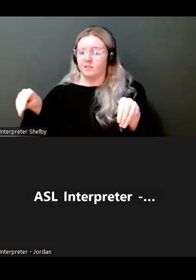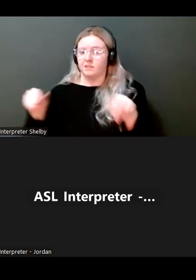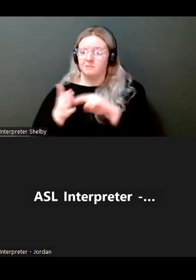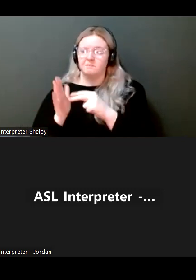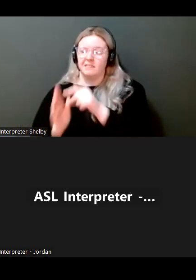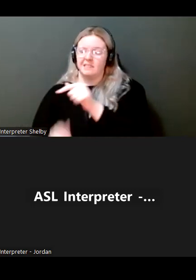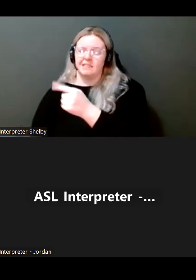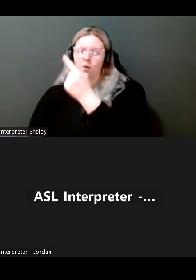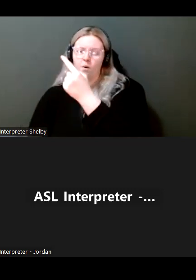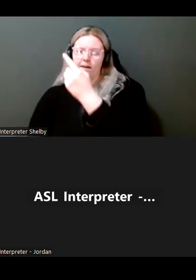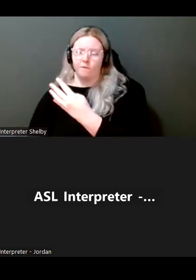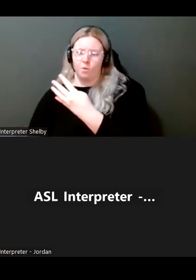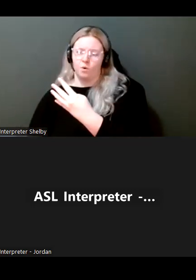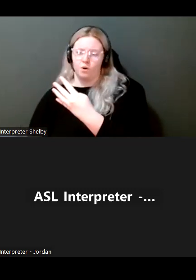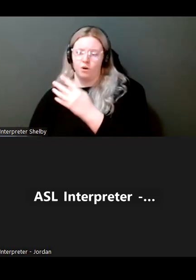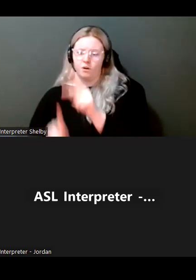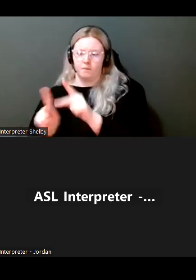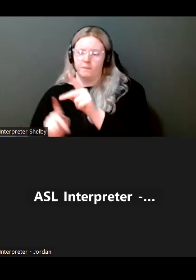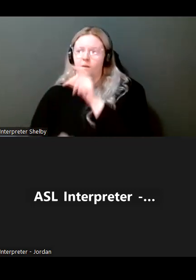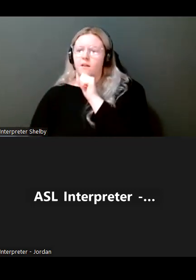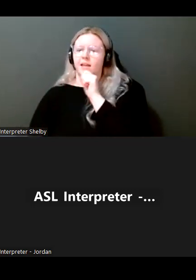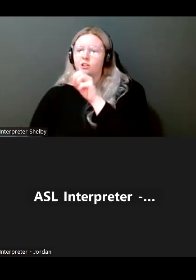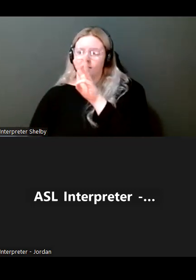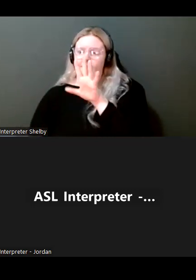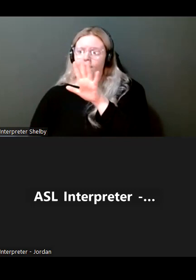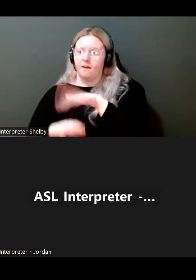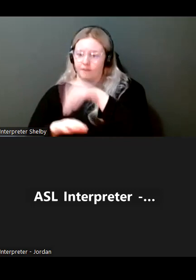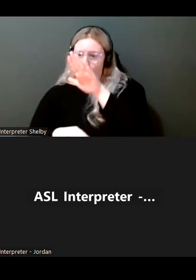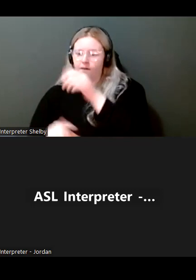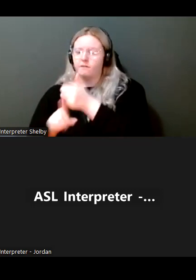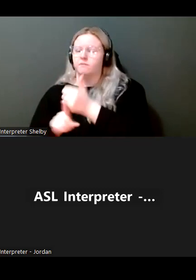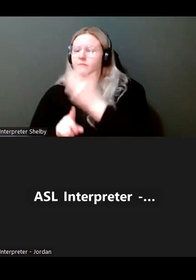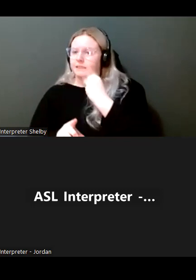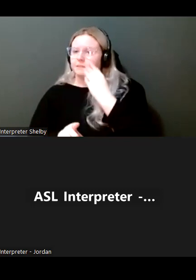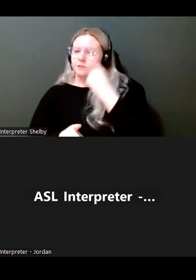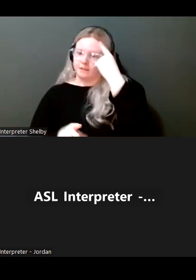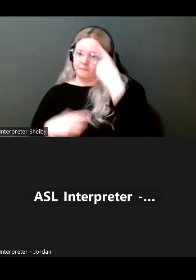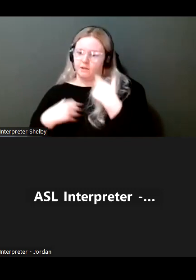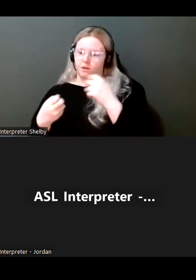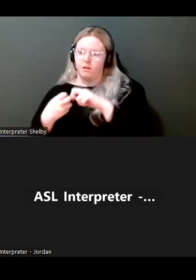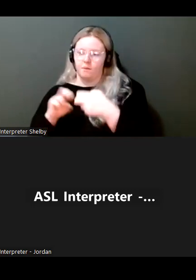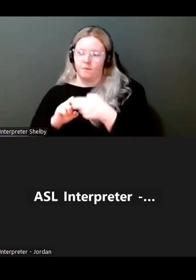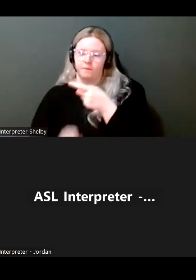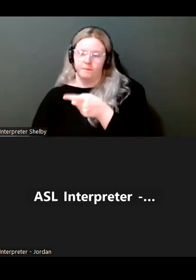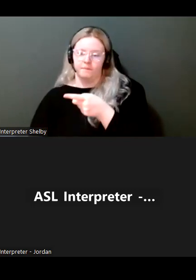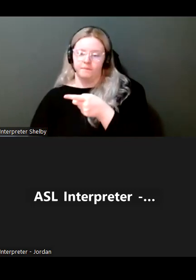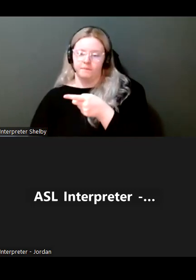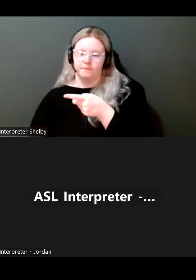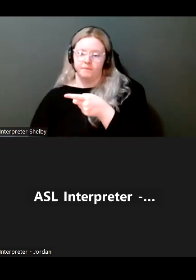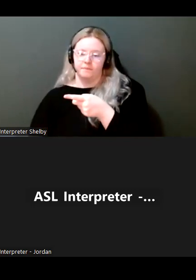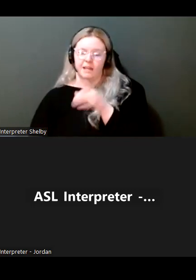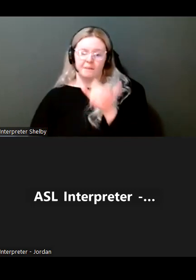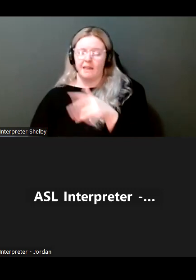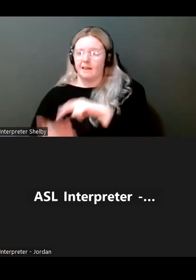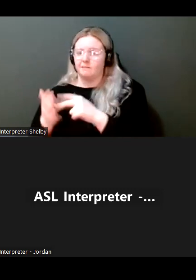4 individuals age 65 and older experiencing mental health problems. So, and it doesn't discriminate, right? It